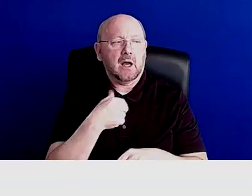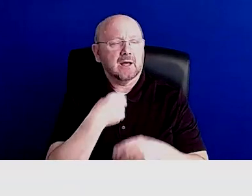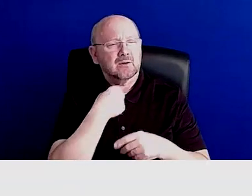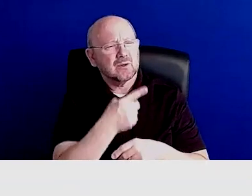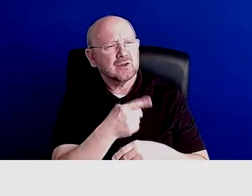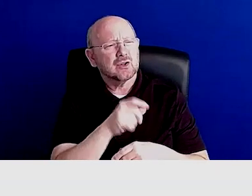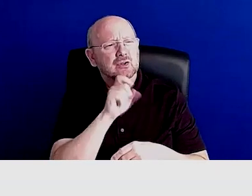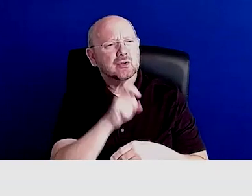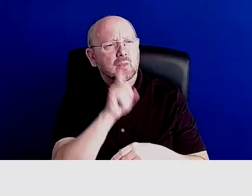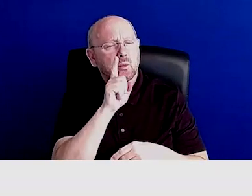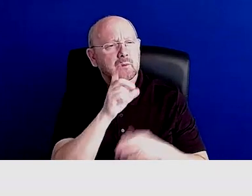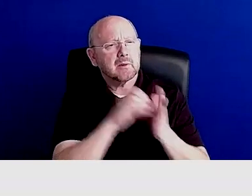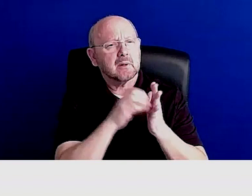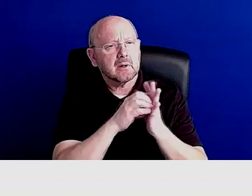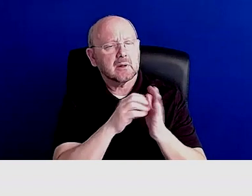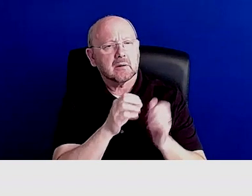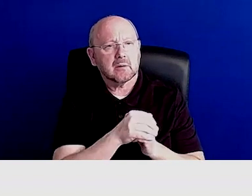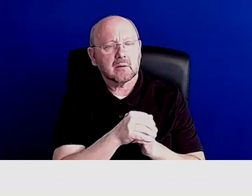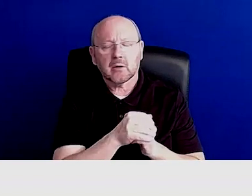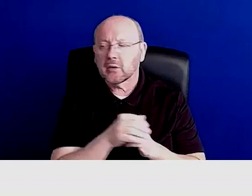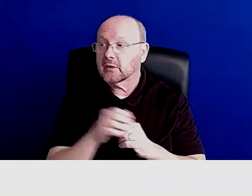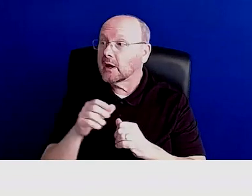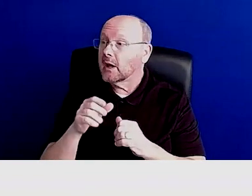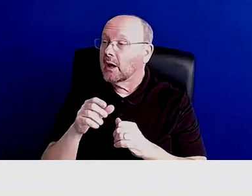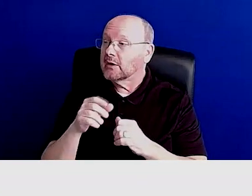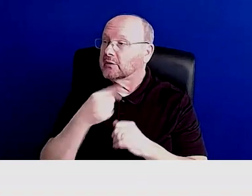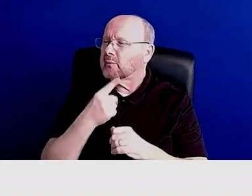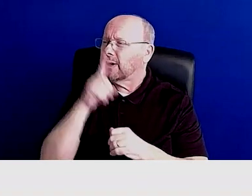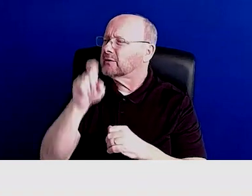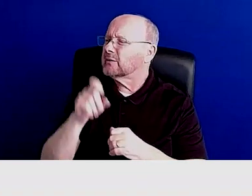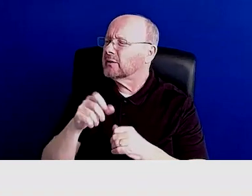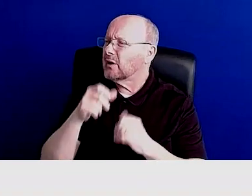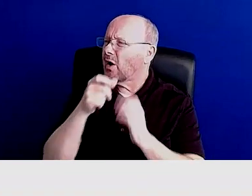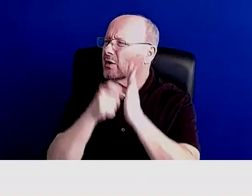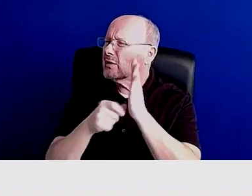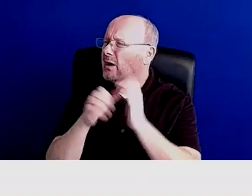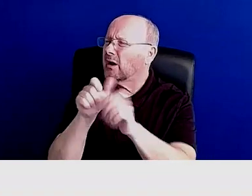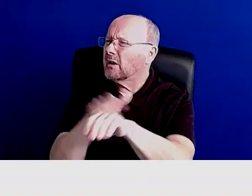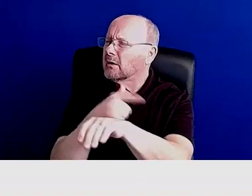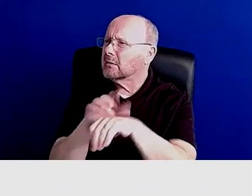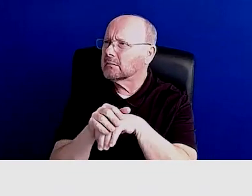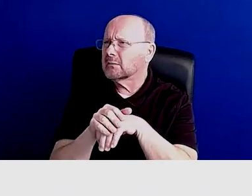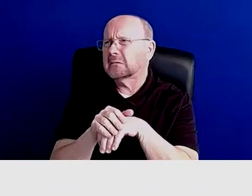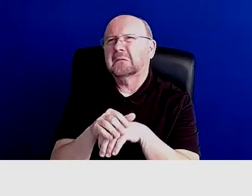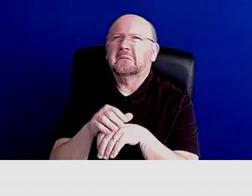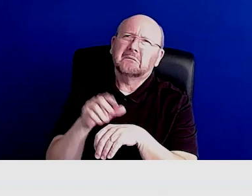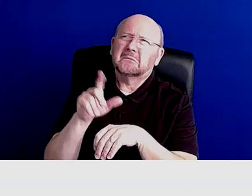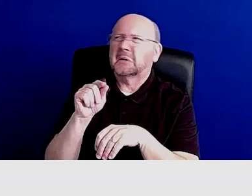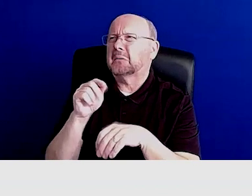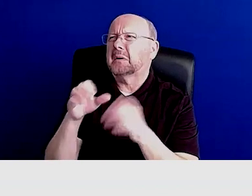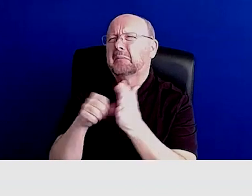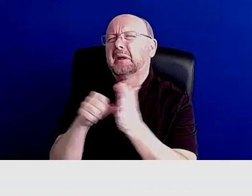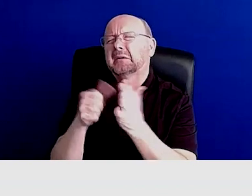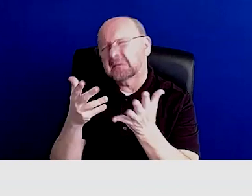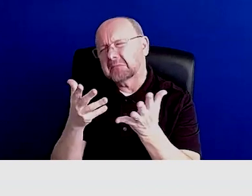Okay. The introduction, how long was the original article? The original article was like 20 pages or something. So yeah.